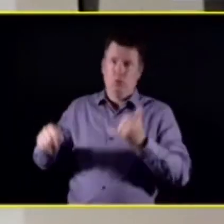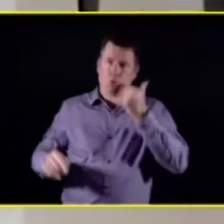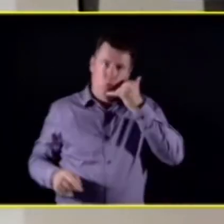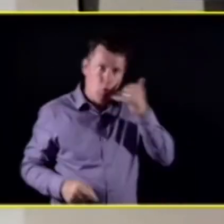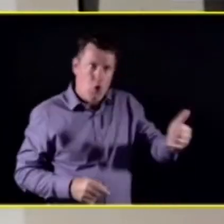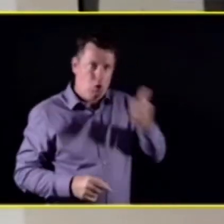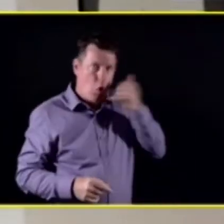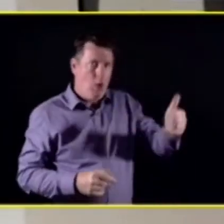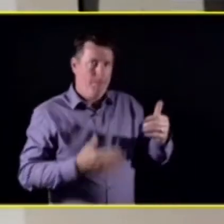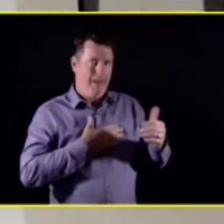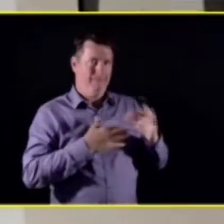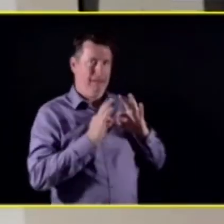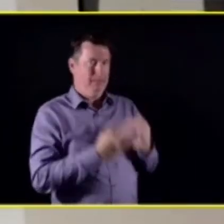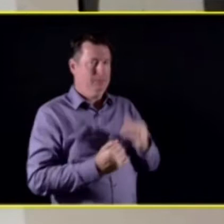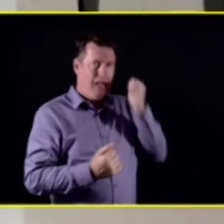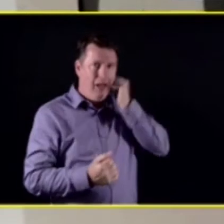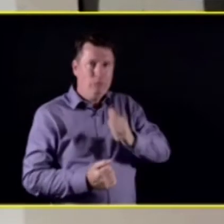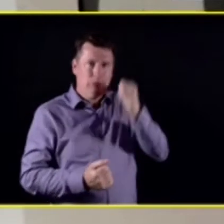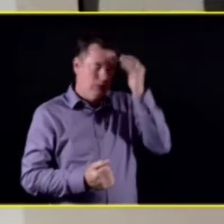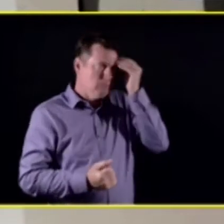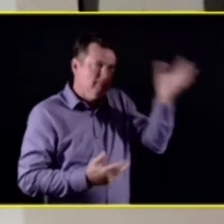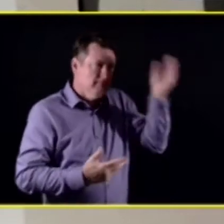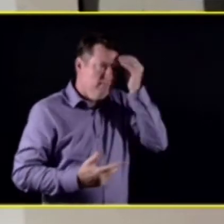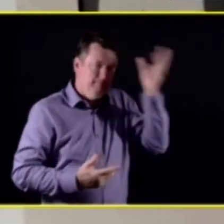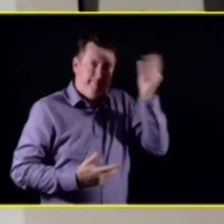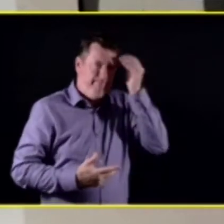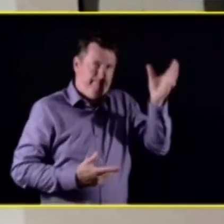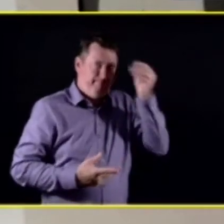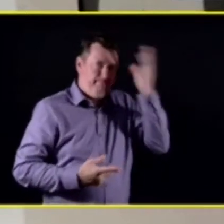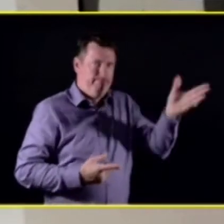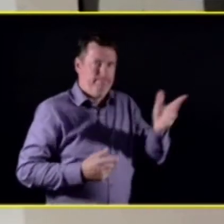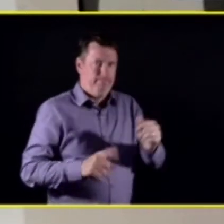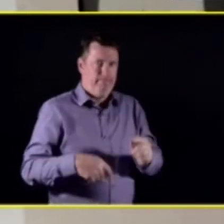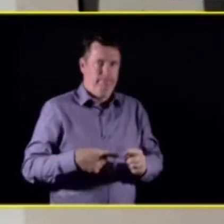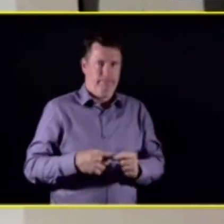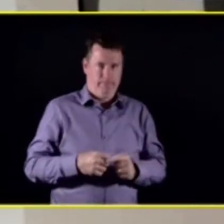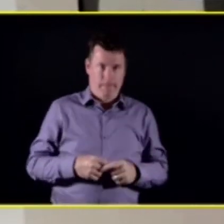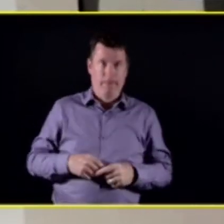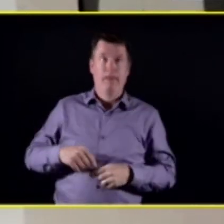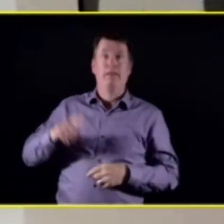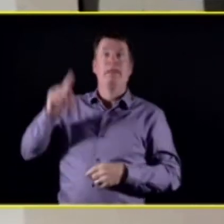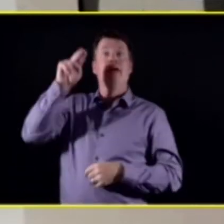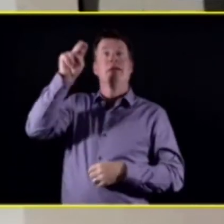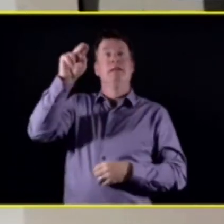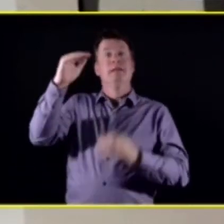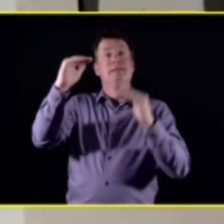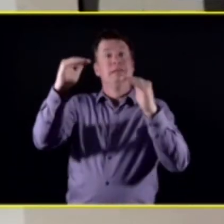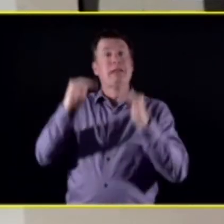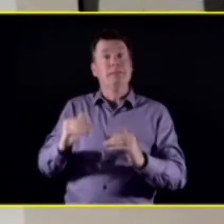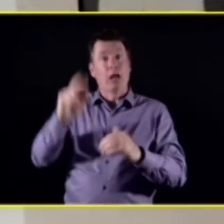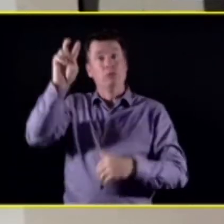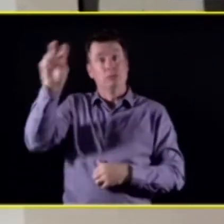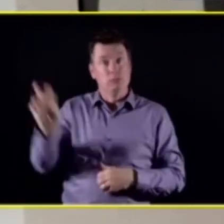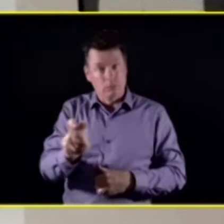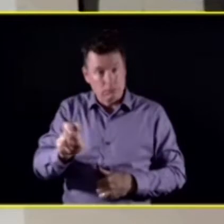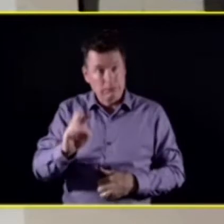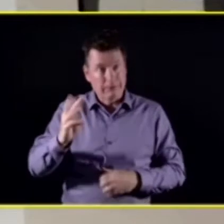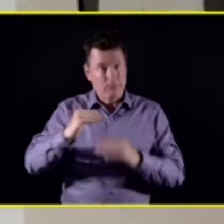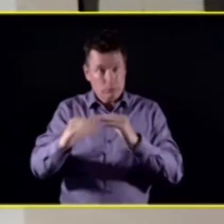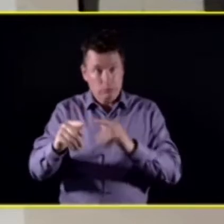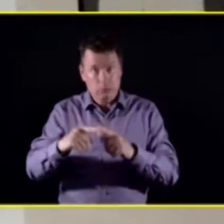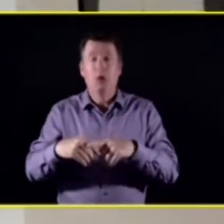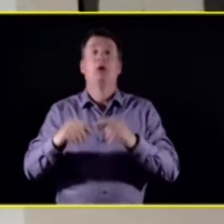And when I got upstairs, I could FaceTime and communicate with my family members. And that